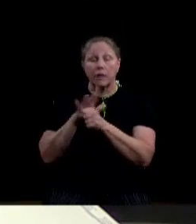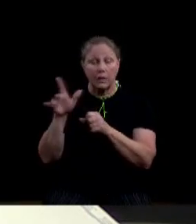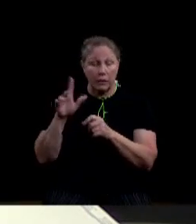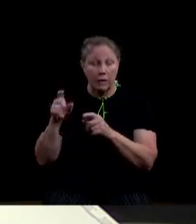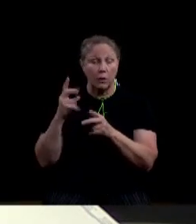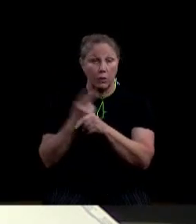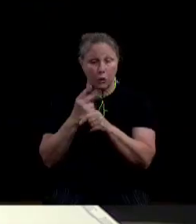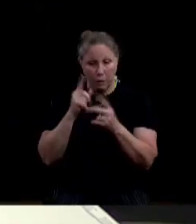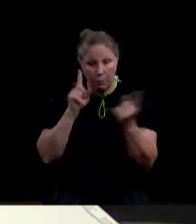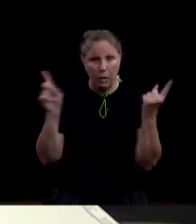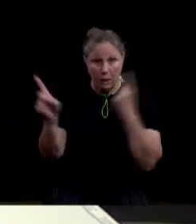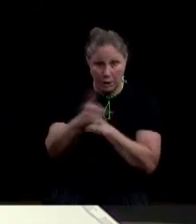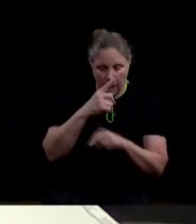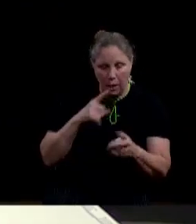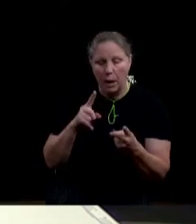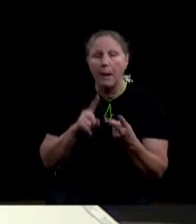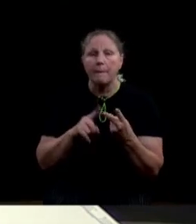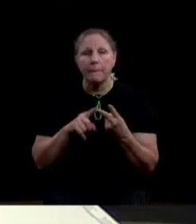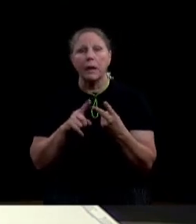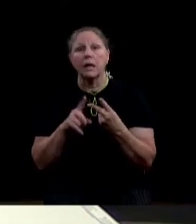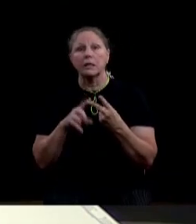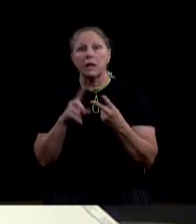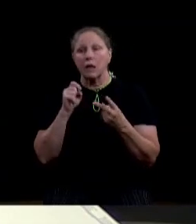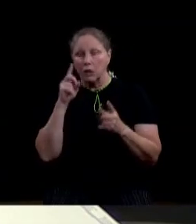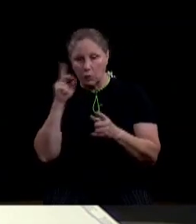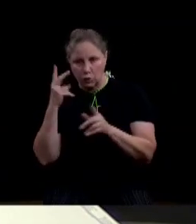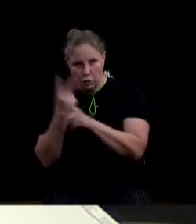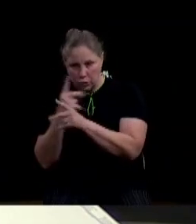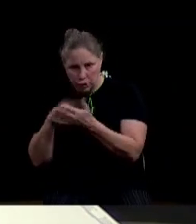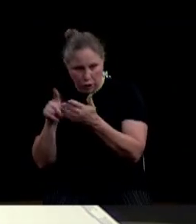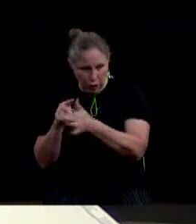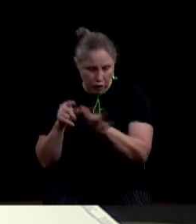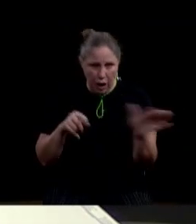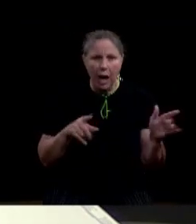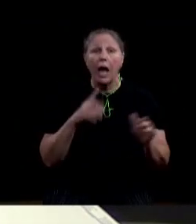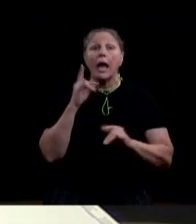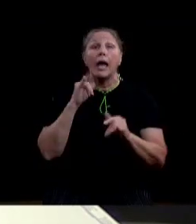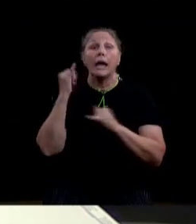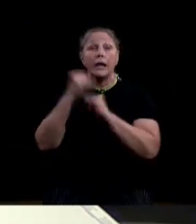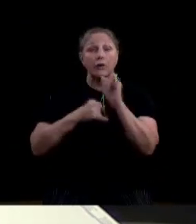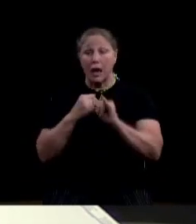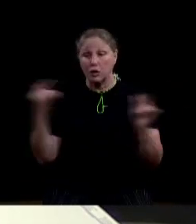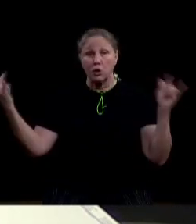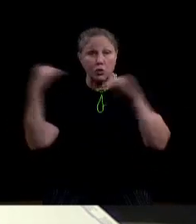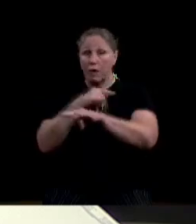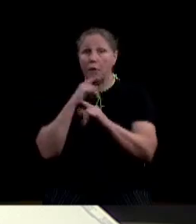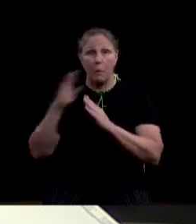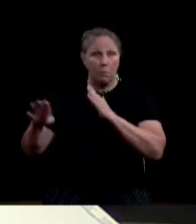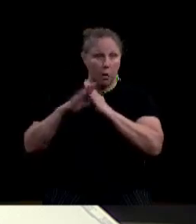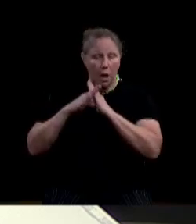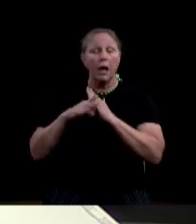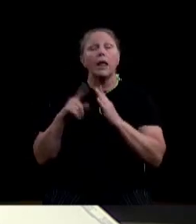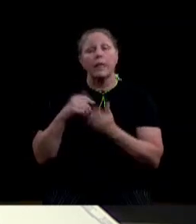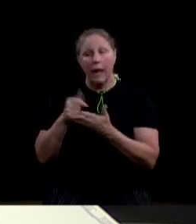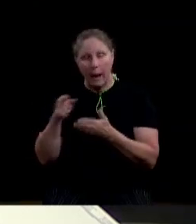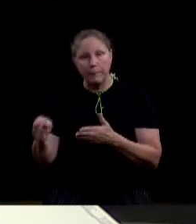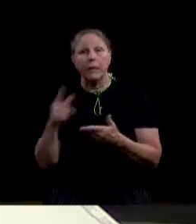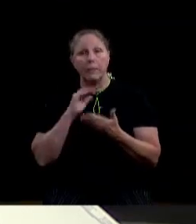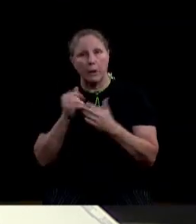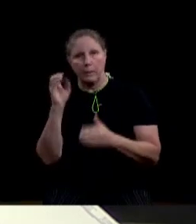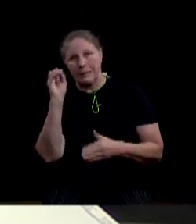tracing and limiting of international borders travel, was what helped them get to where they are at today. Taiwan never